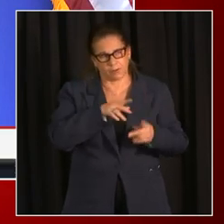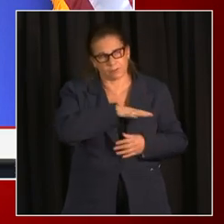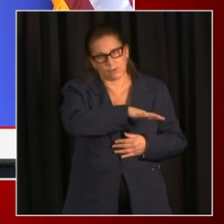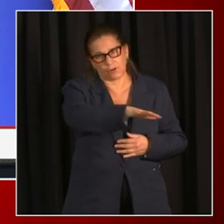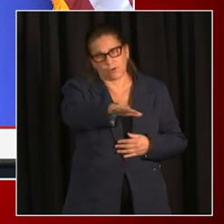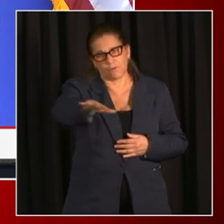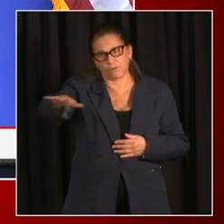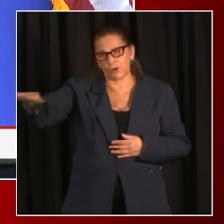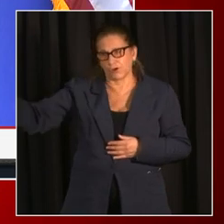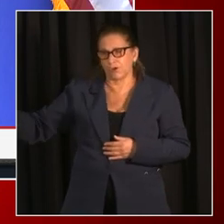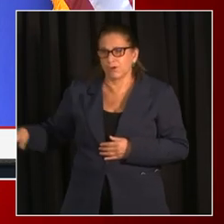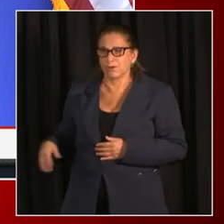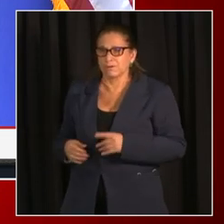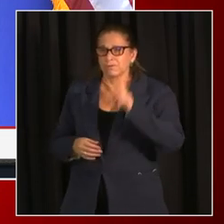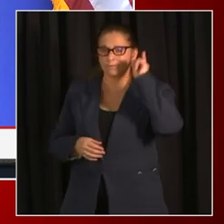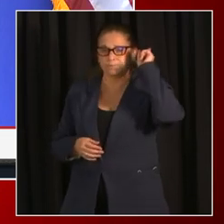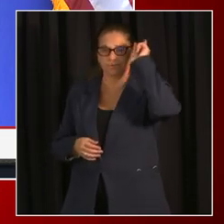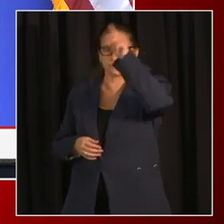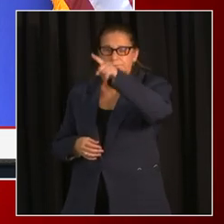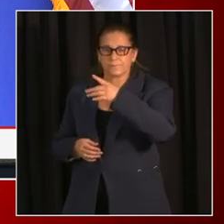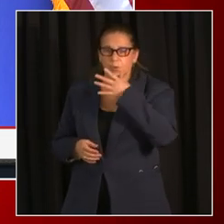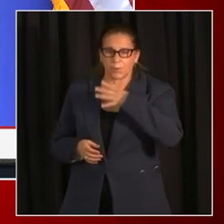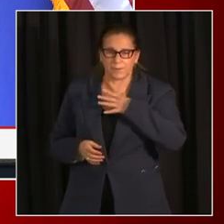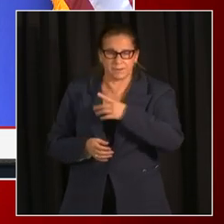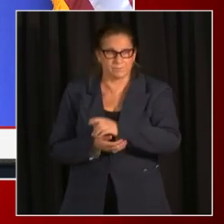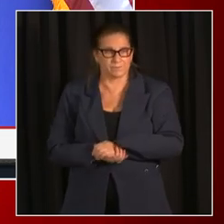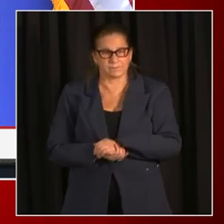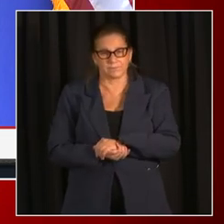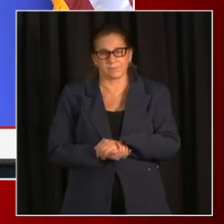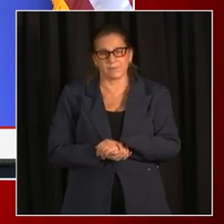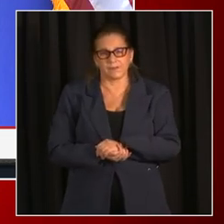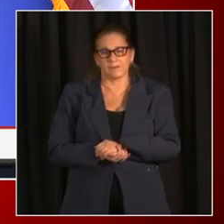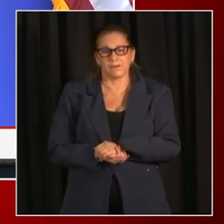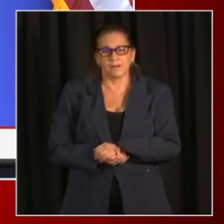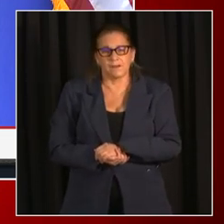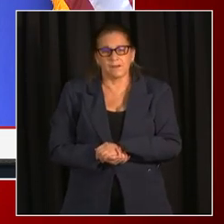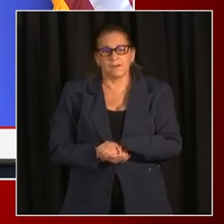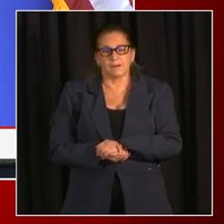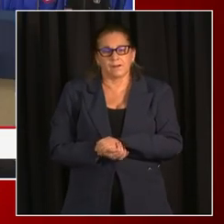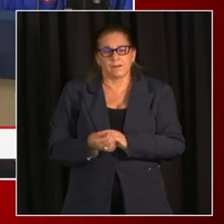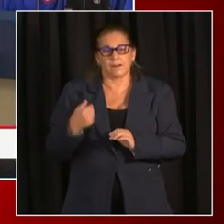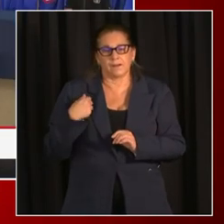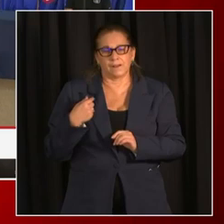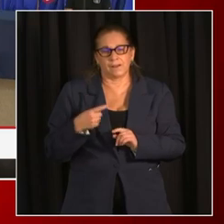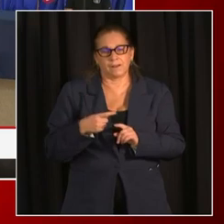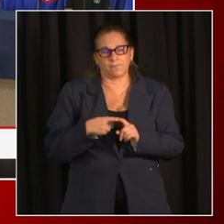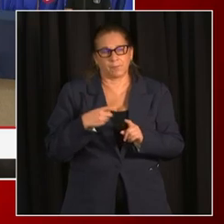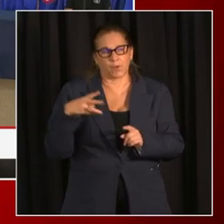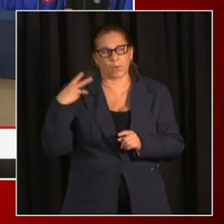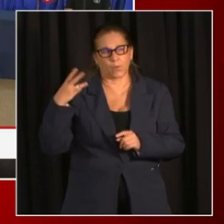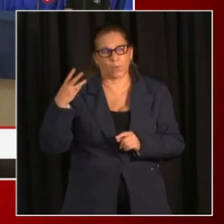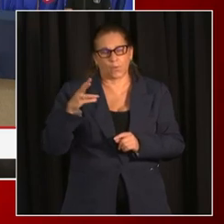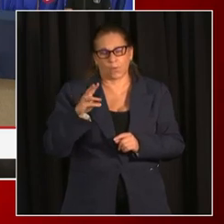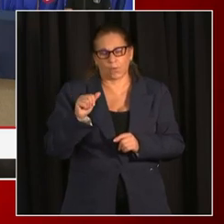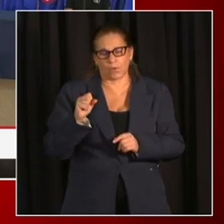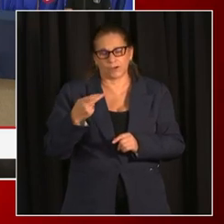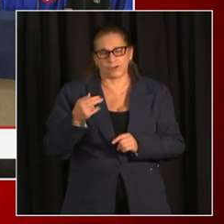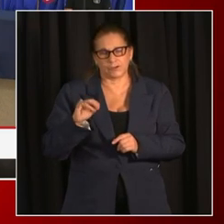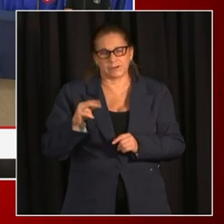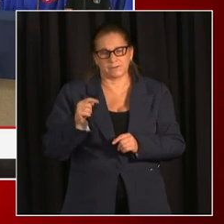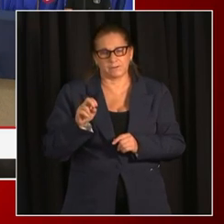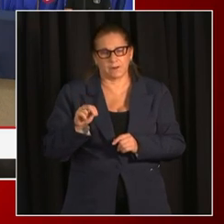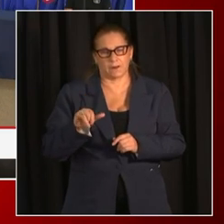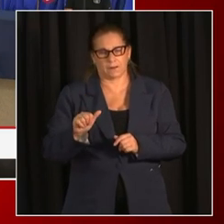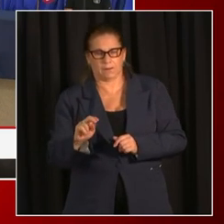Okay, yes, and could you introduce yourself? I'm sorry, I can't. Hi, yeah, I'm Jane Recker. I'm from Washingtonian magazine. Okay. Mayor, I have just a few questions about